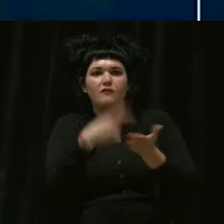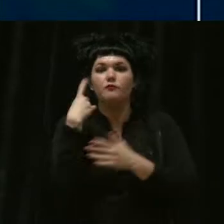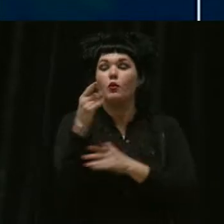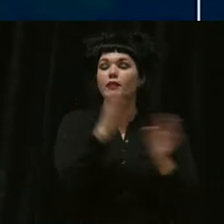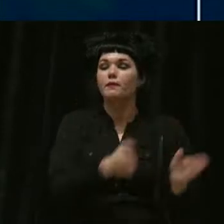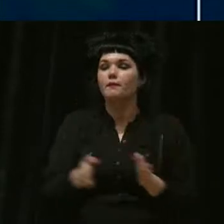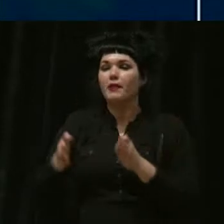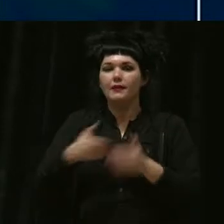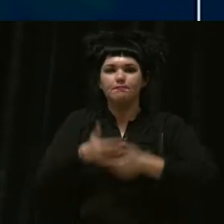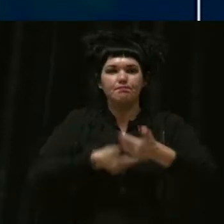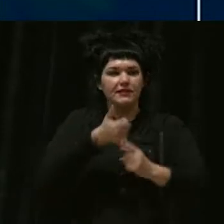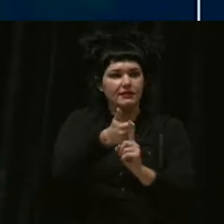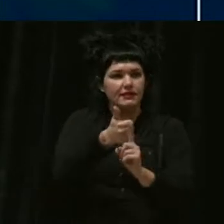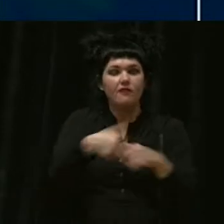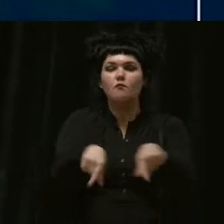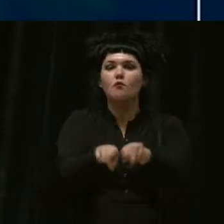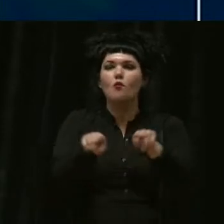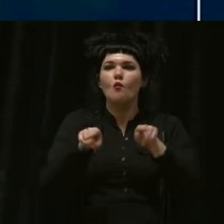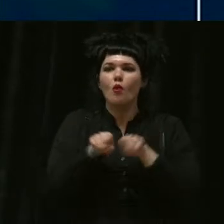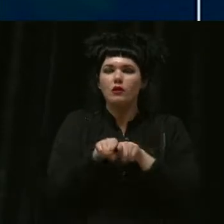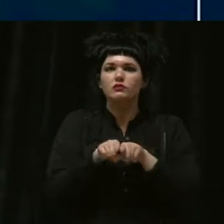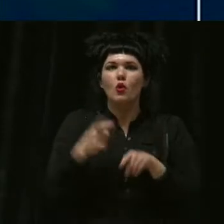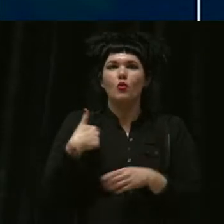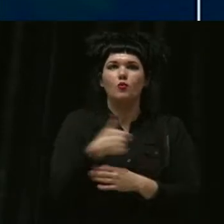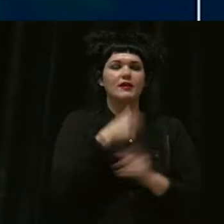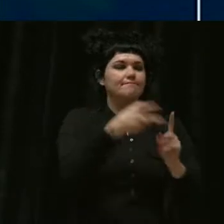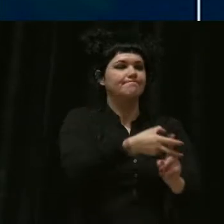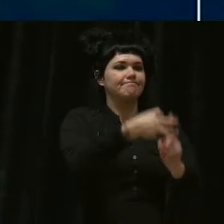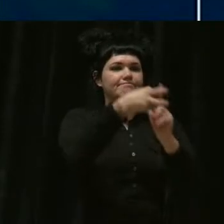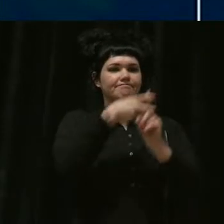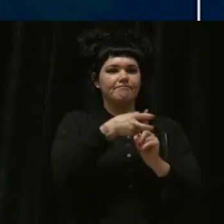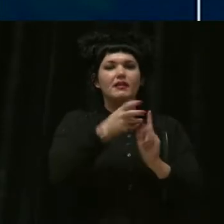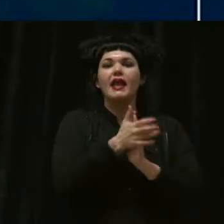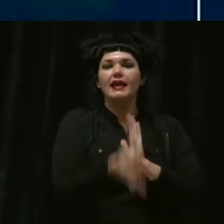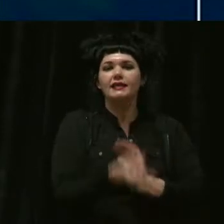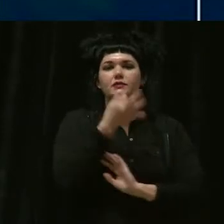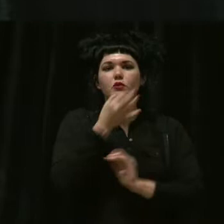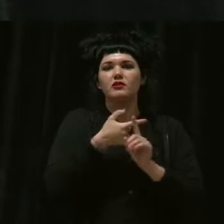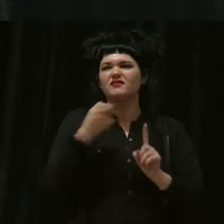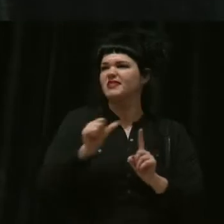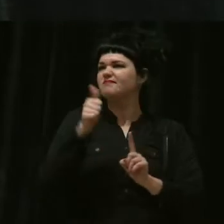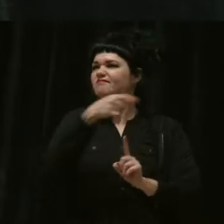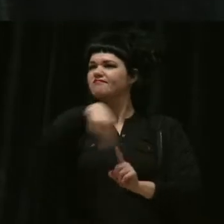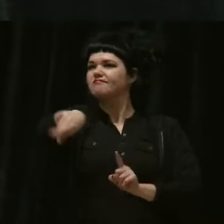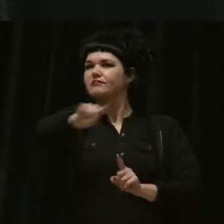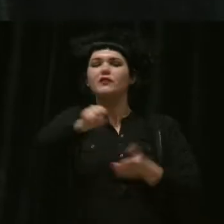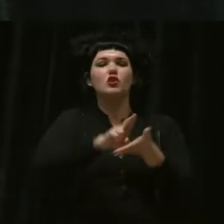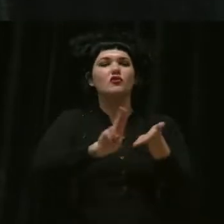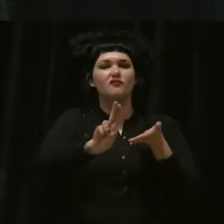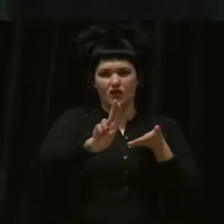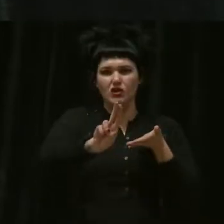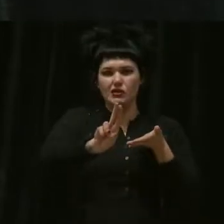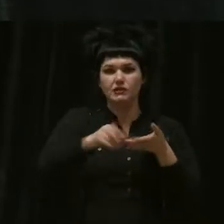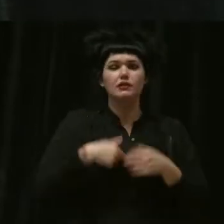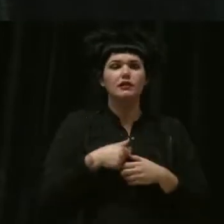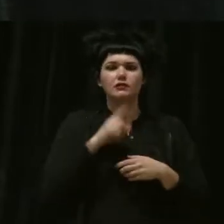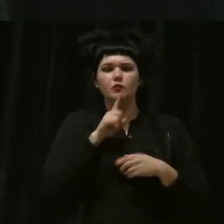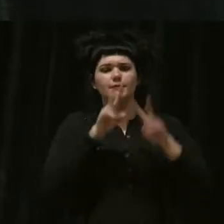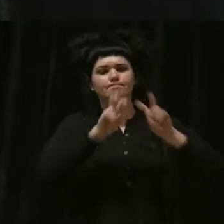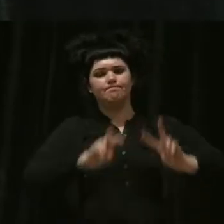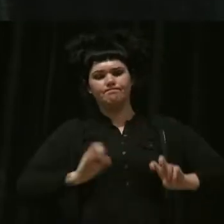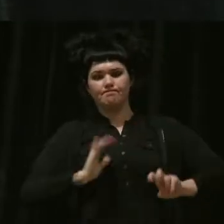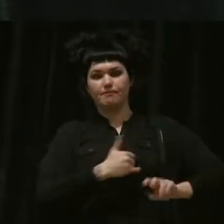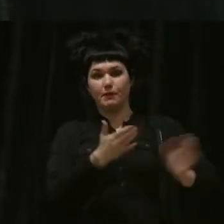itself, as well as brought in experts from outside of the university to take a look at how we're implementing the